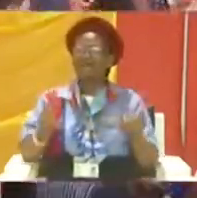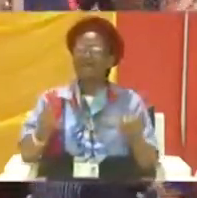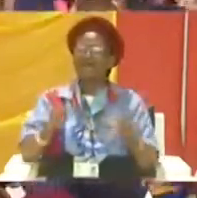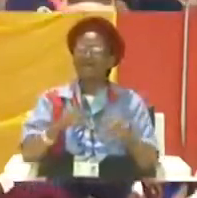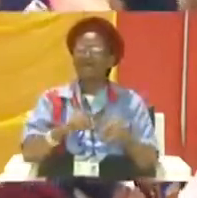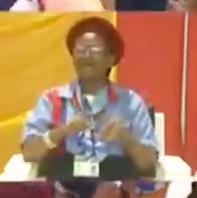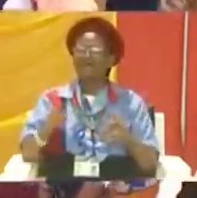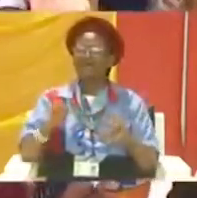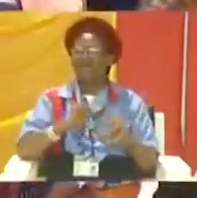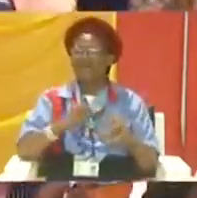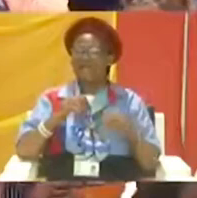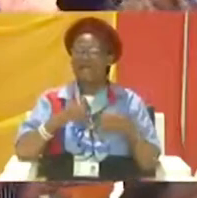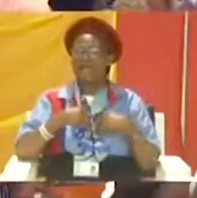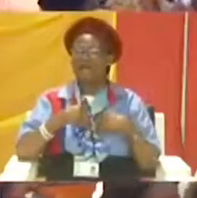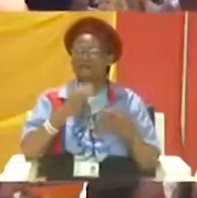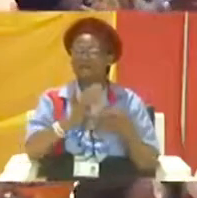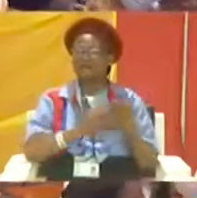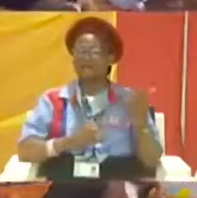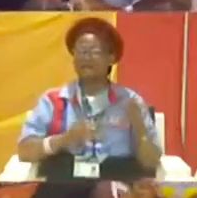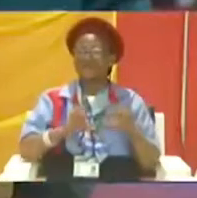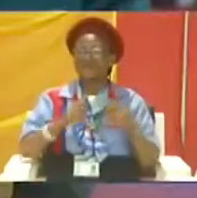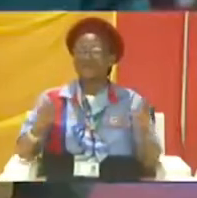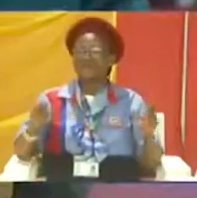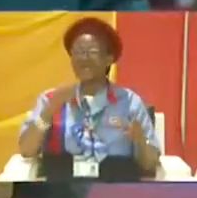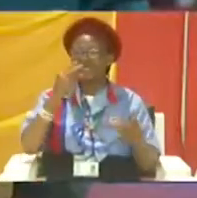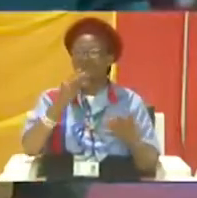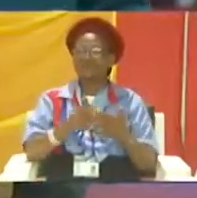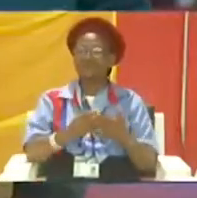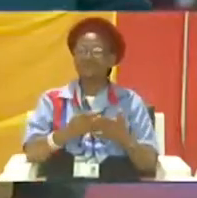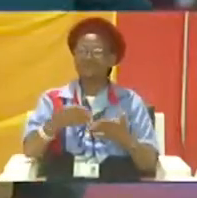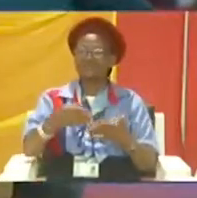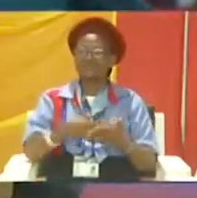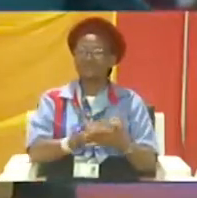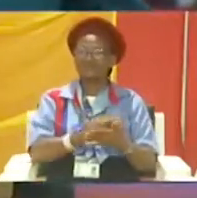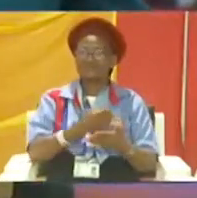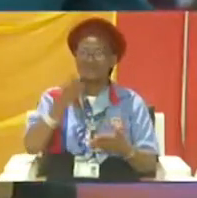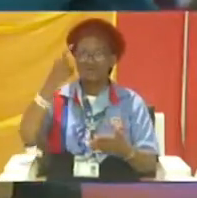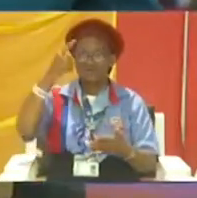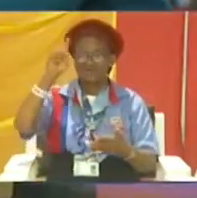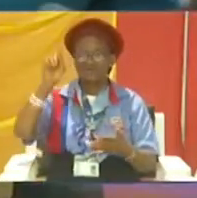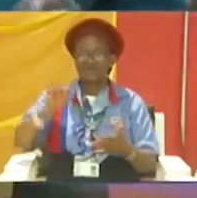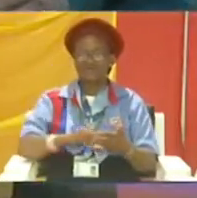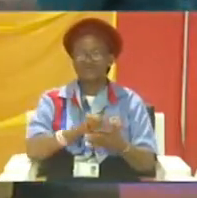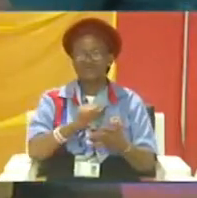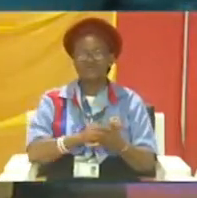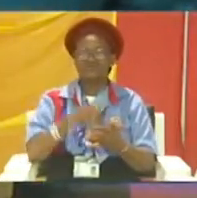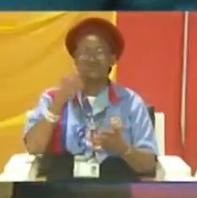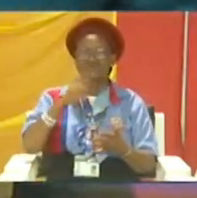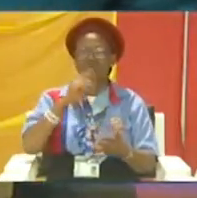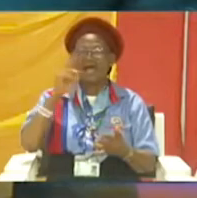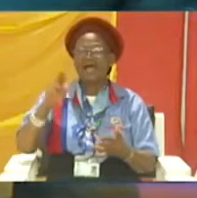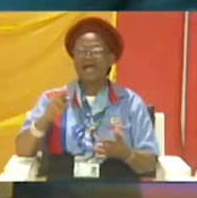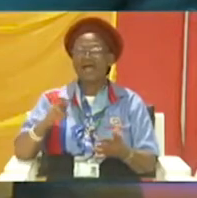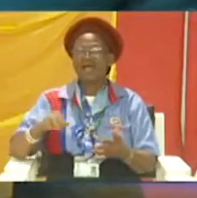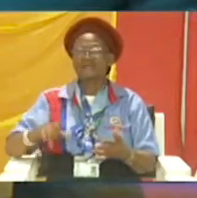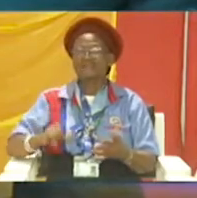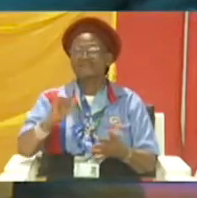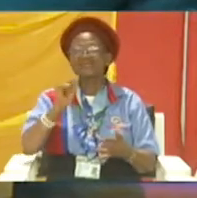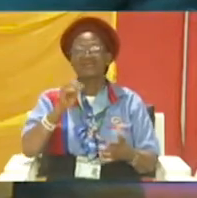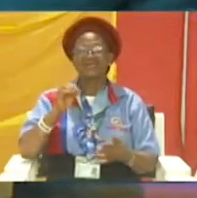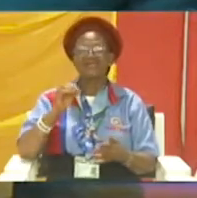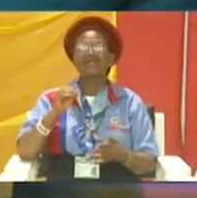good news for those of you who are trusting God for the fruit of the womb. My